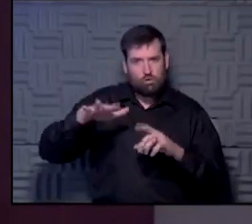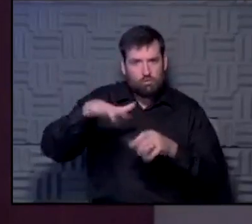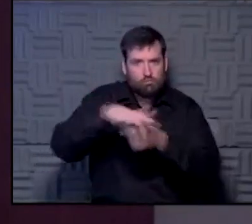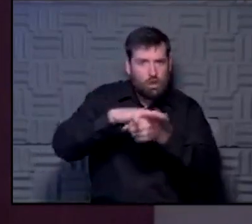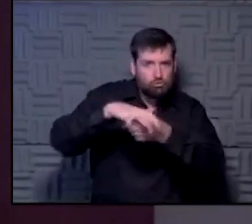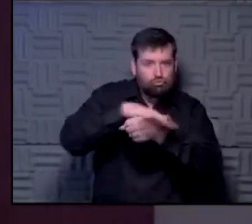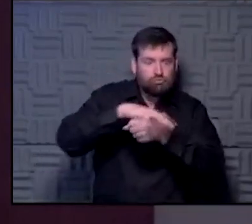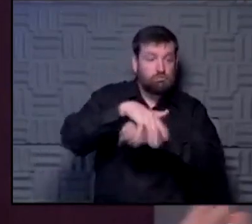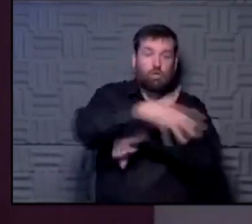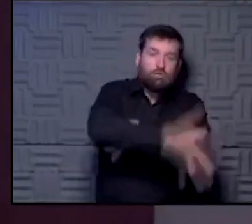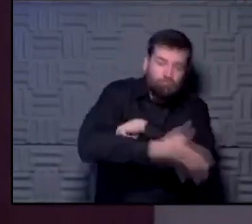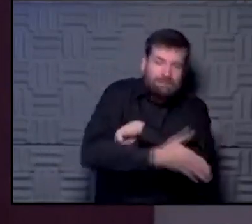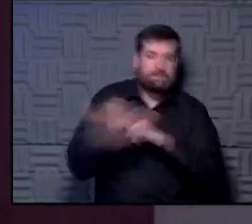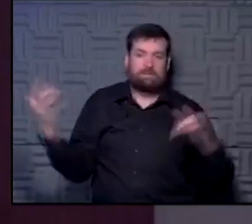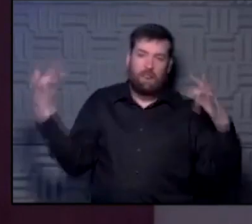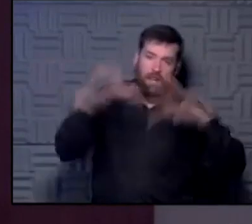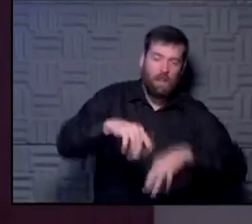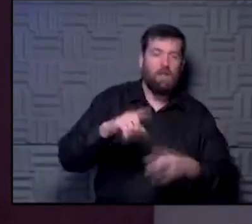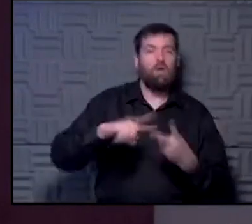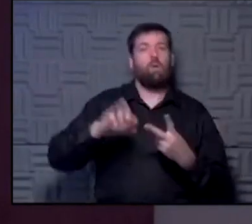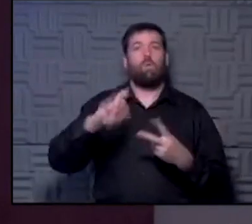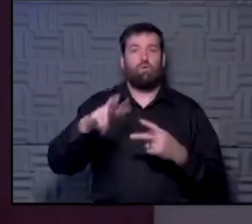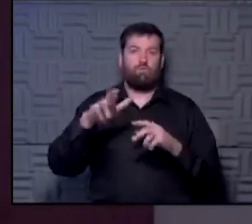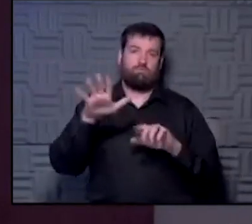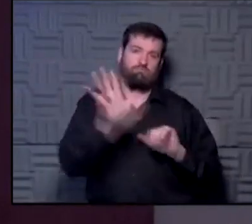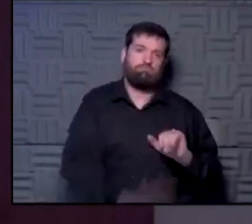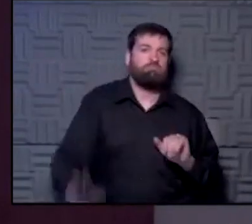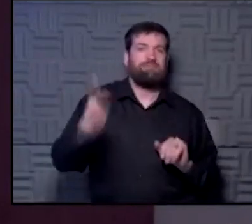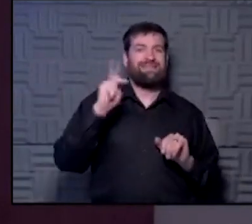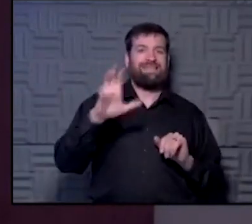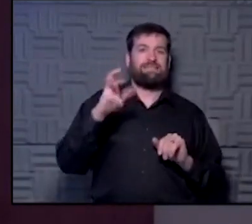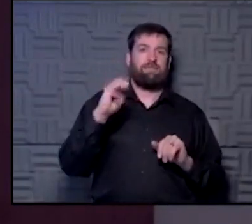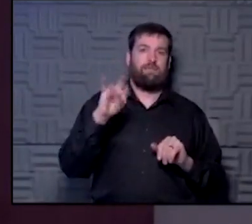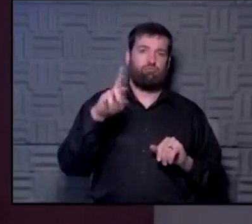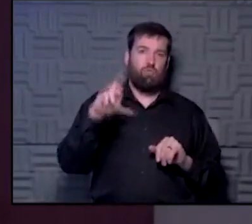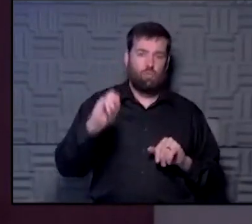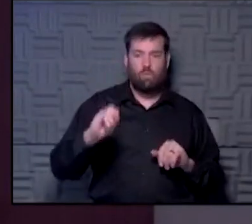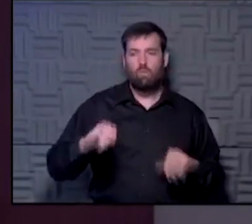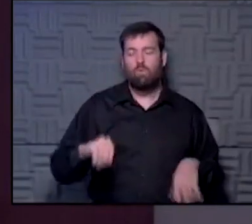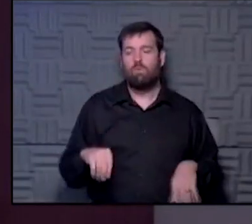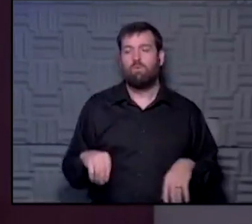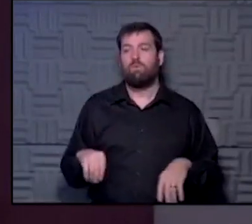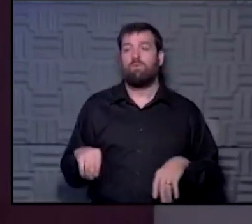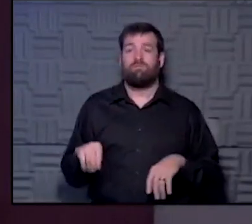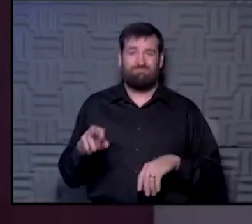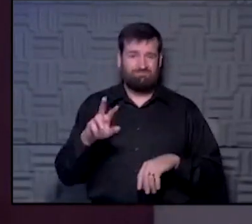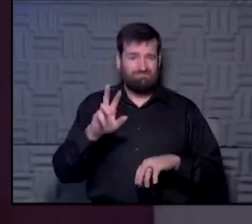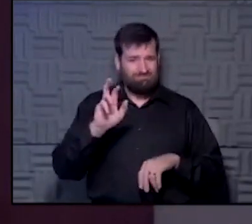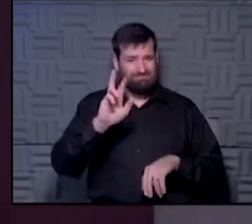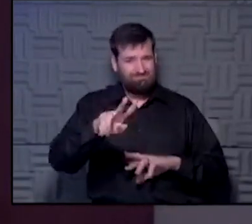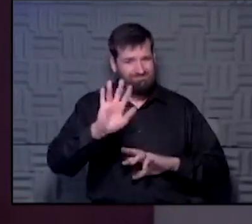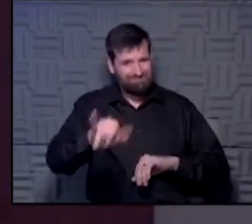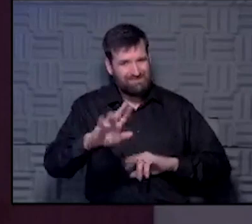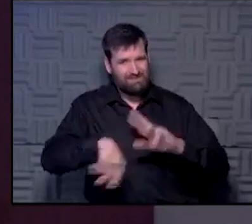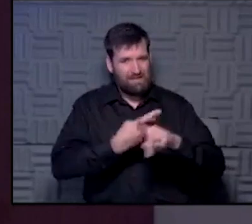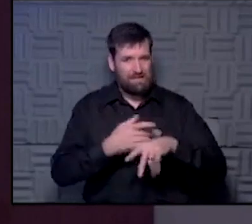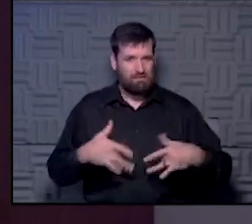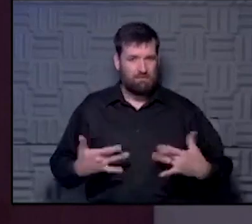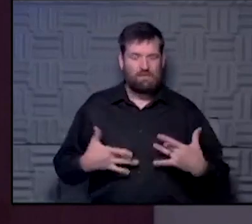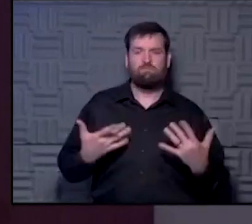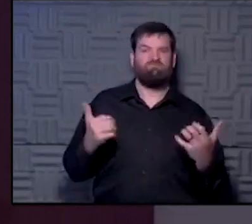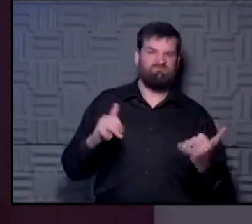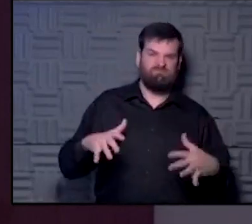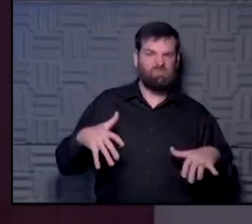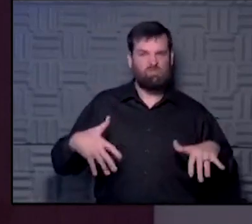have an exposure, then those people go home and they're spreading that anywhere that they live and work, right? So those sorts of events makes us very nervous.